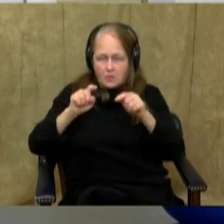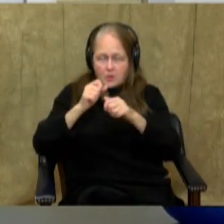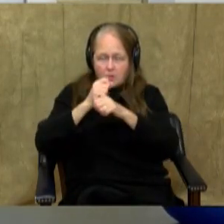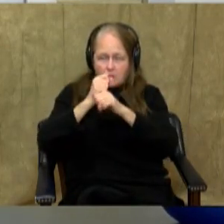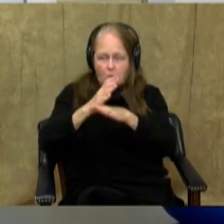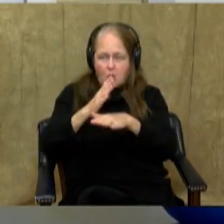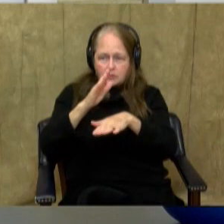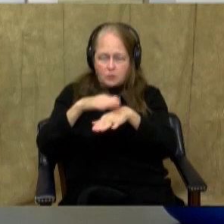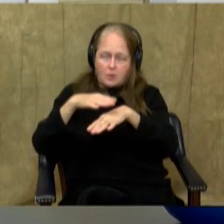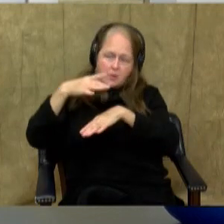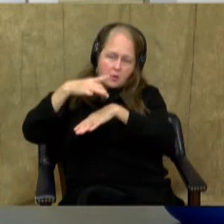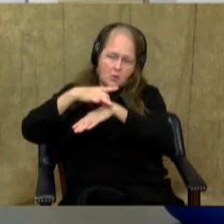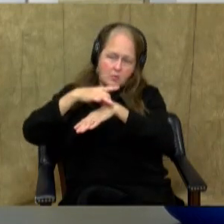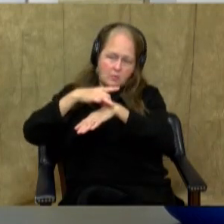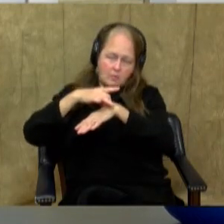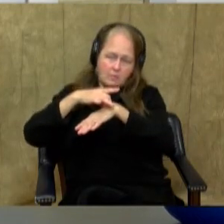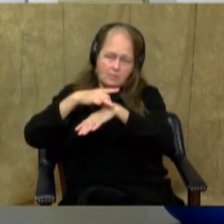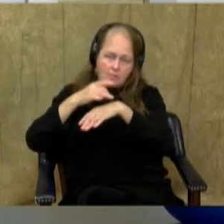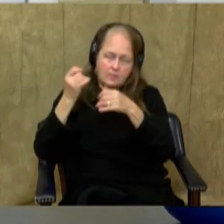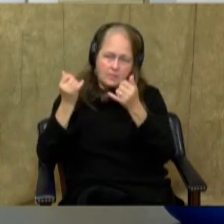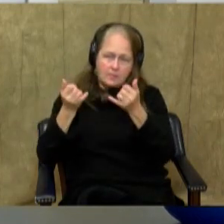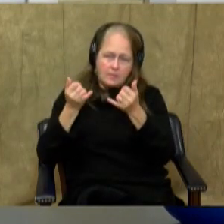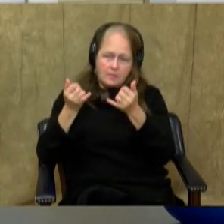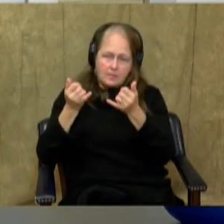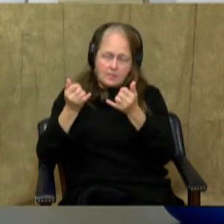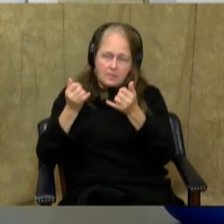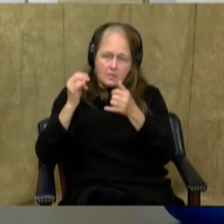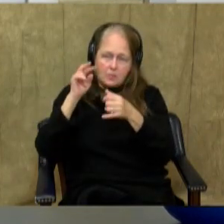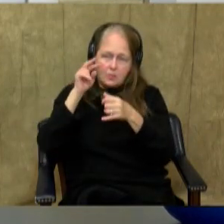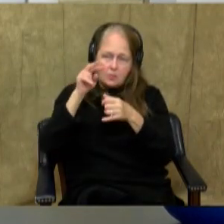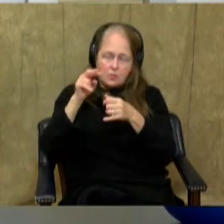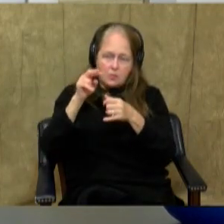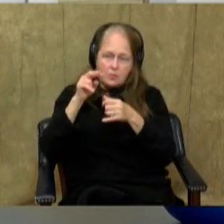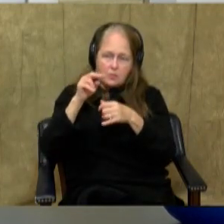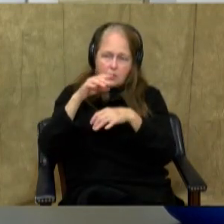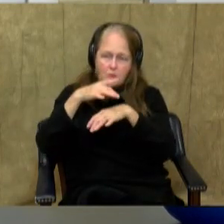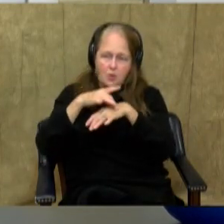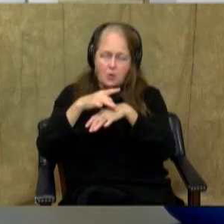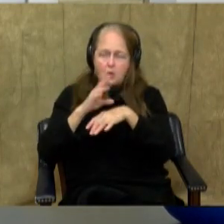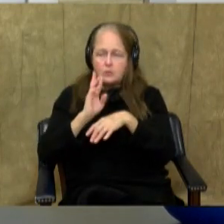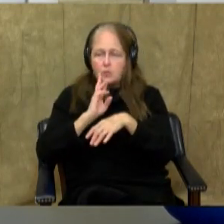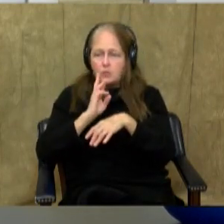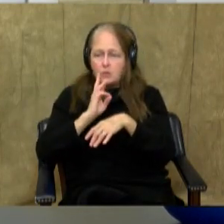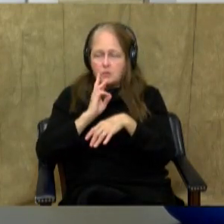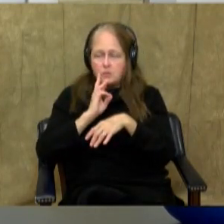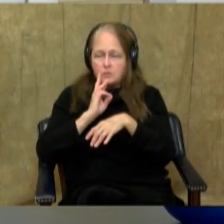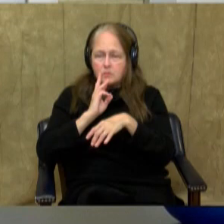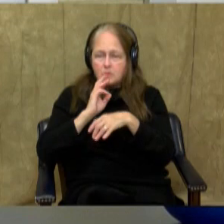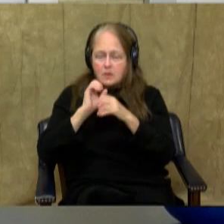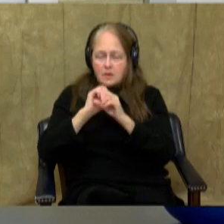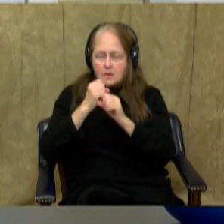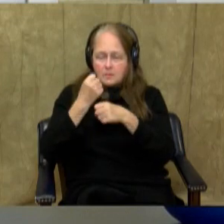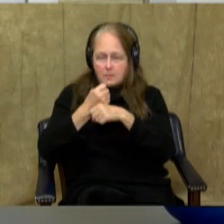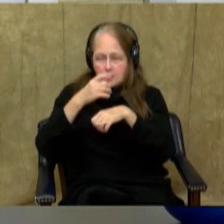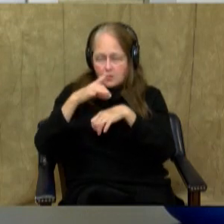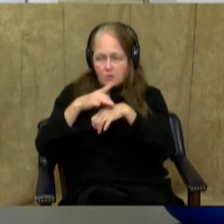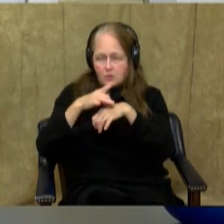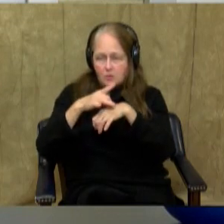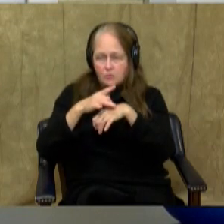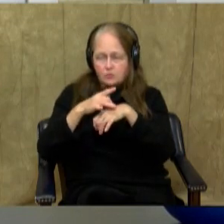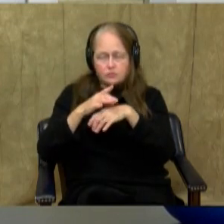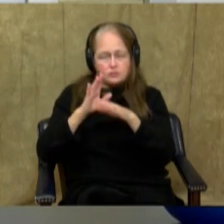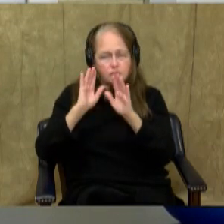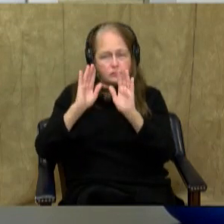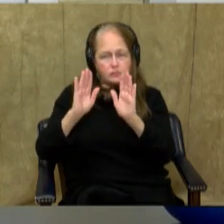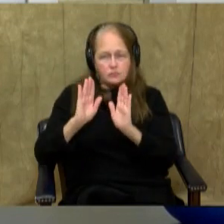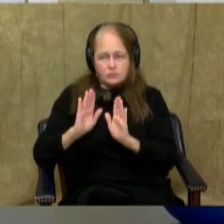caused on Earth. So now we want to look at Earth's water. One of the things that makes Earth so